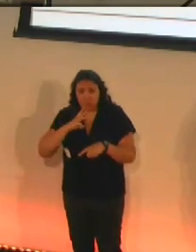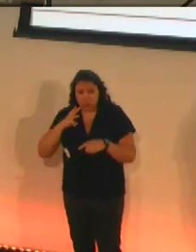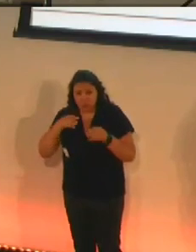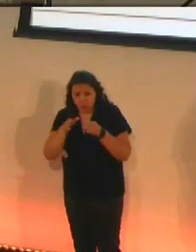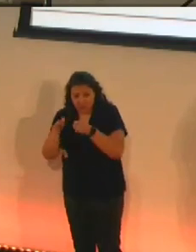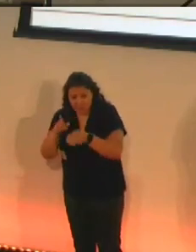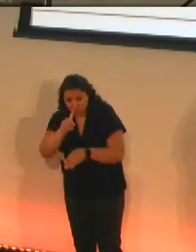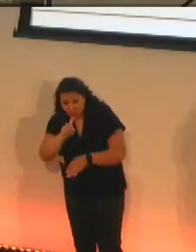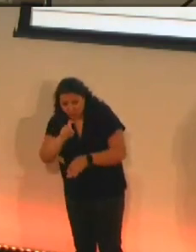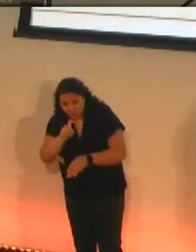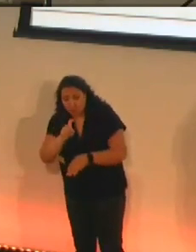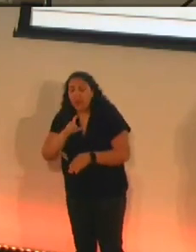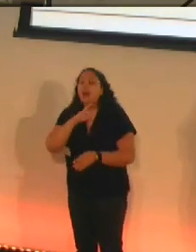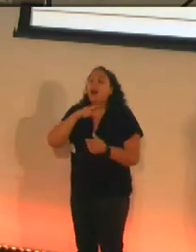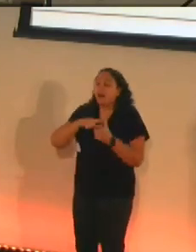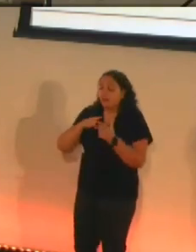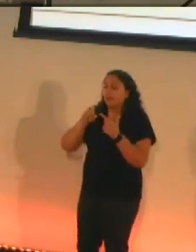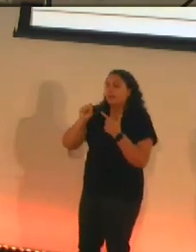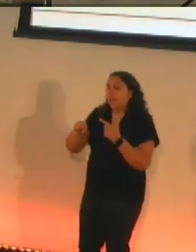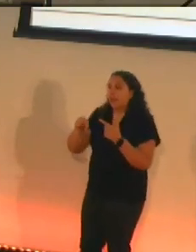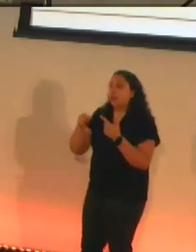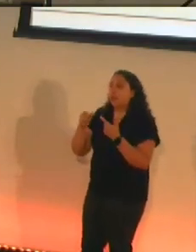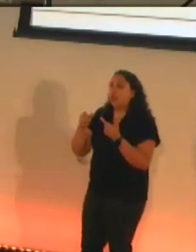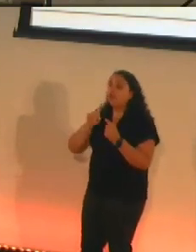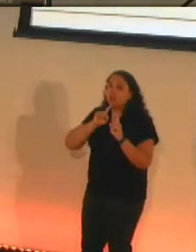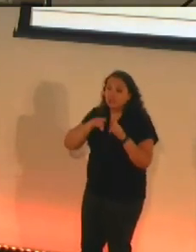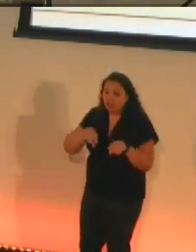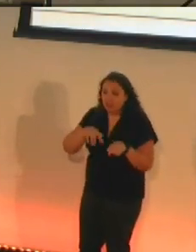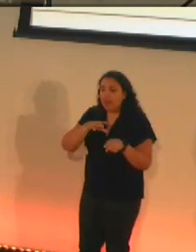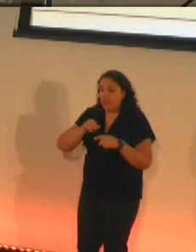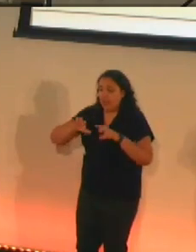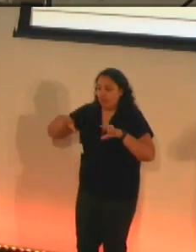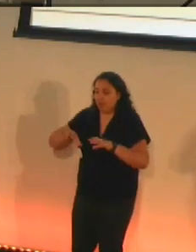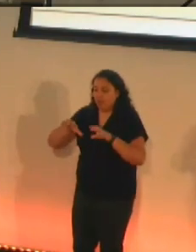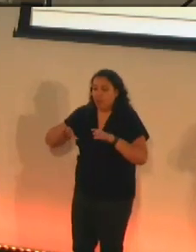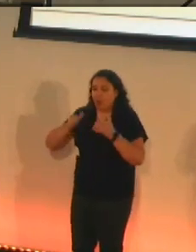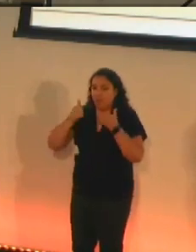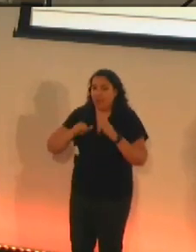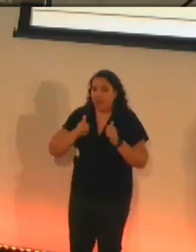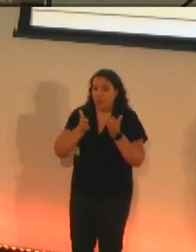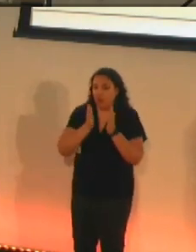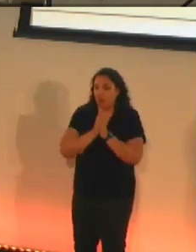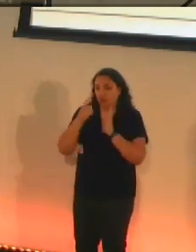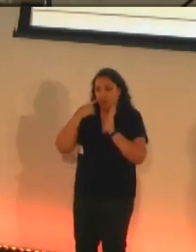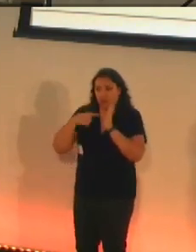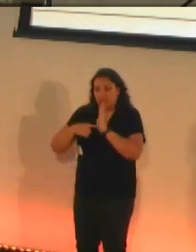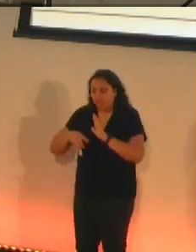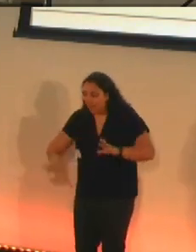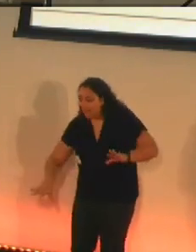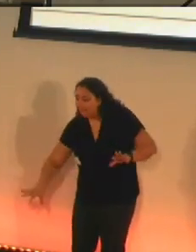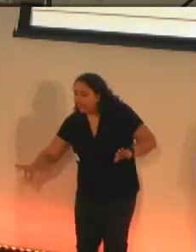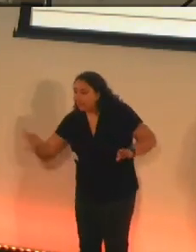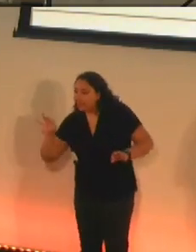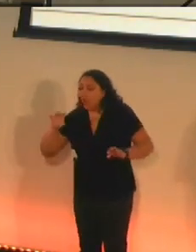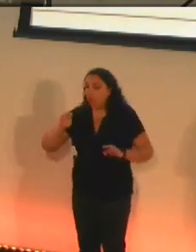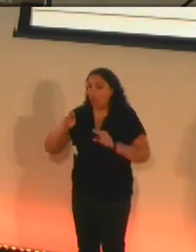could also respond to and perform any requests that the participant asked of them, such as picking up or moving around objects for